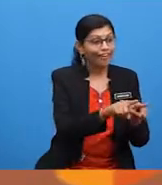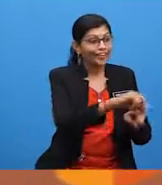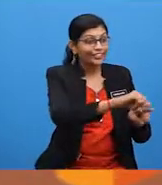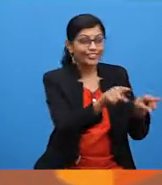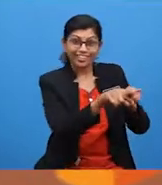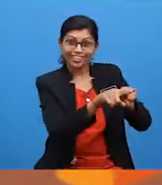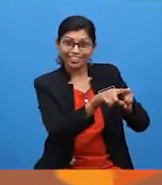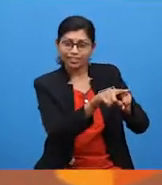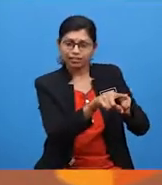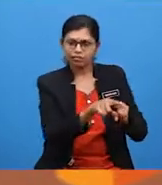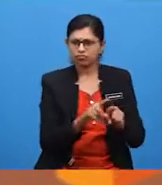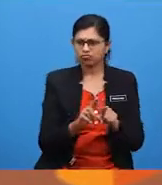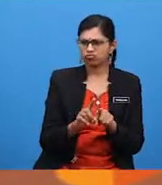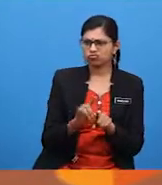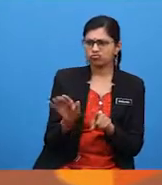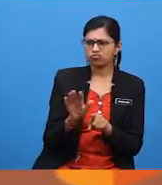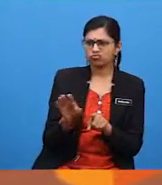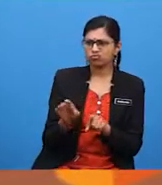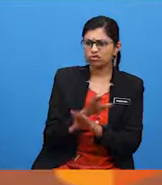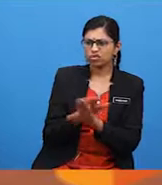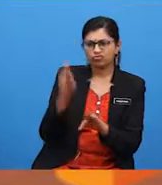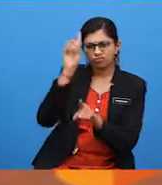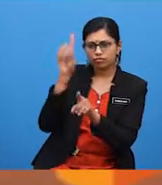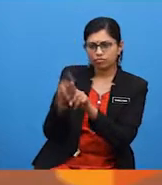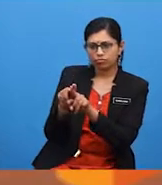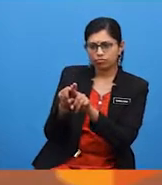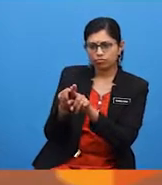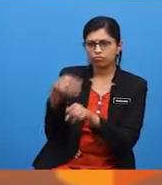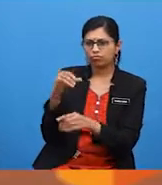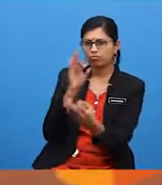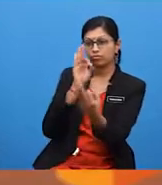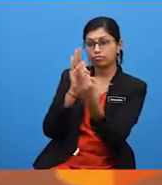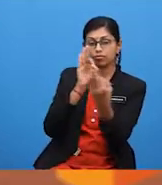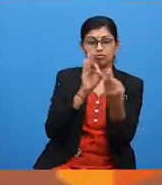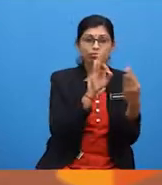we don't see eye to eye with each other.